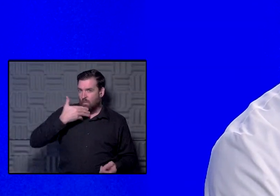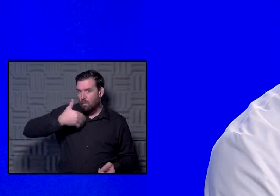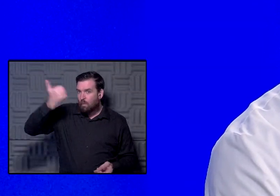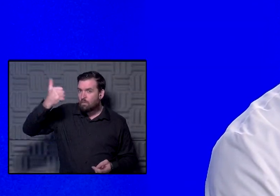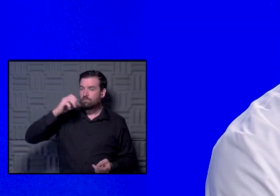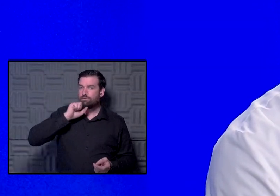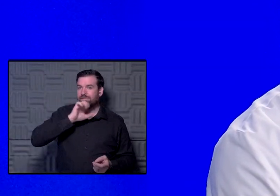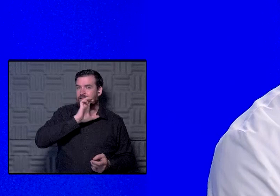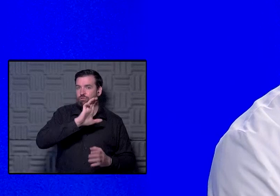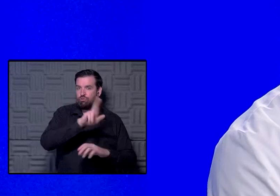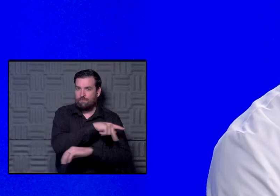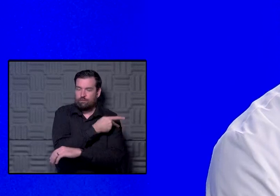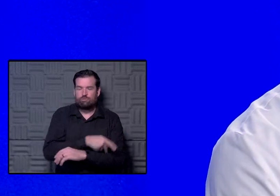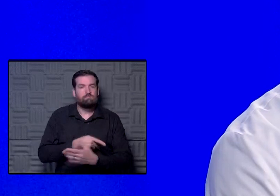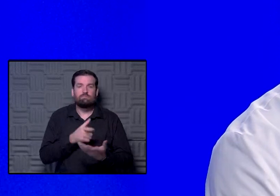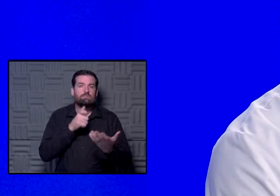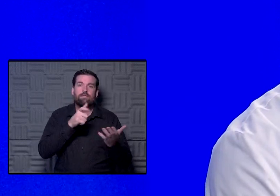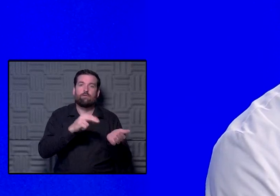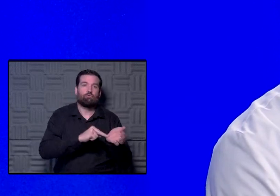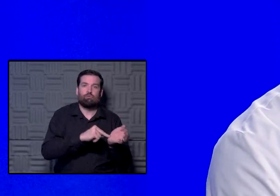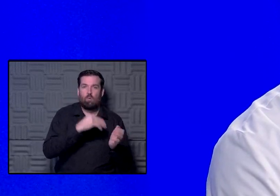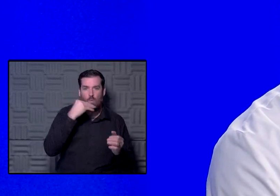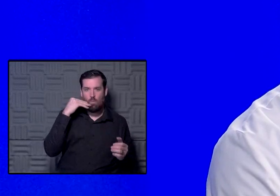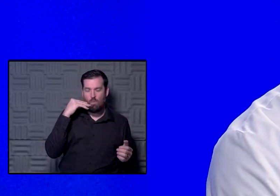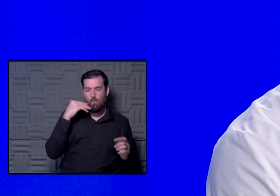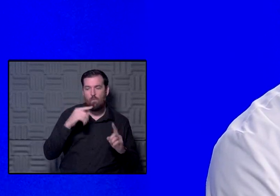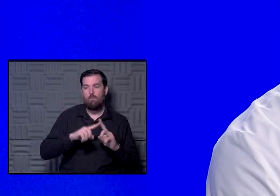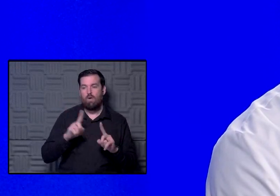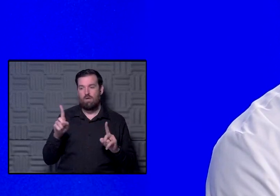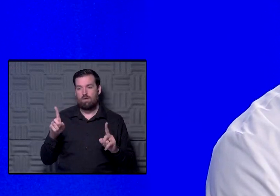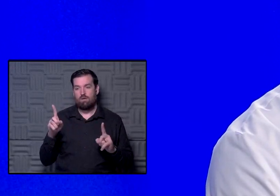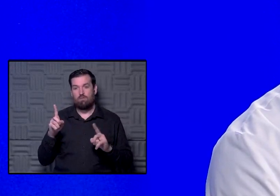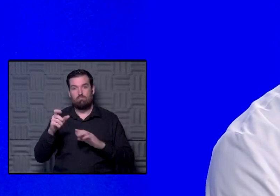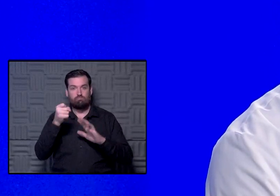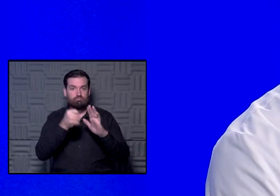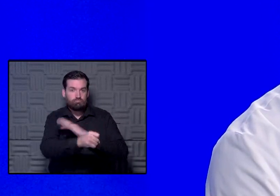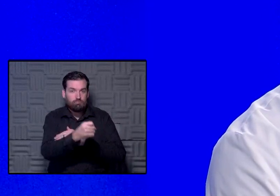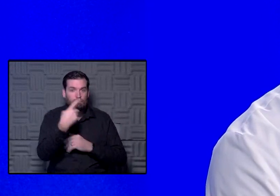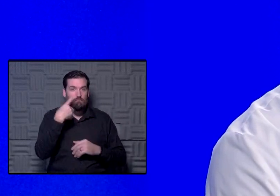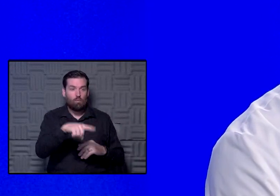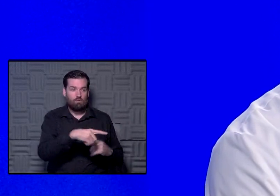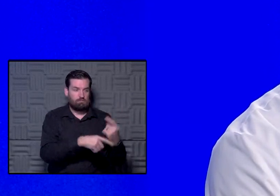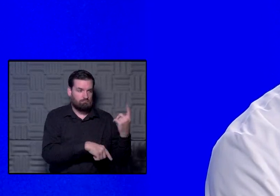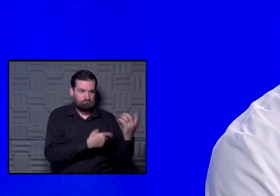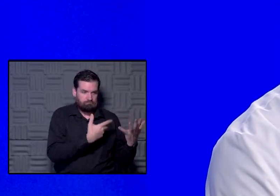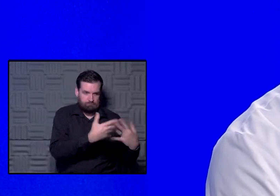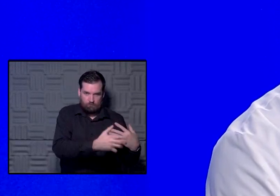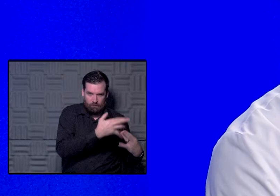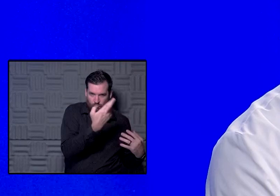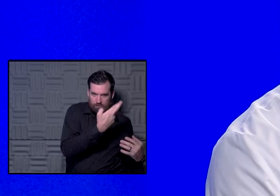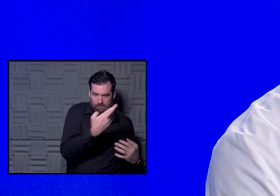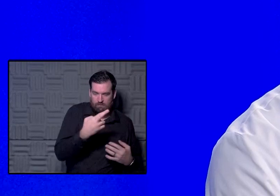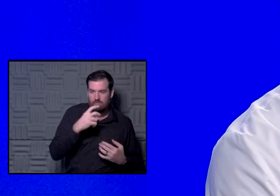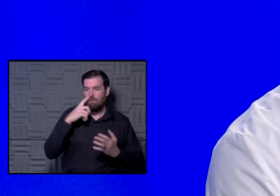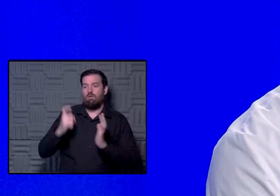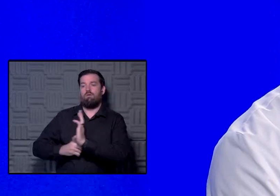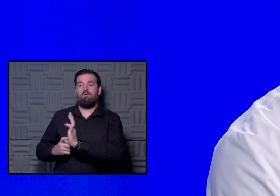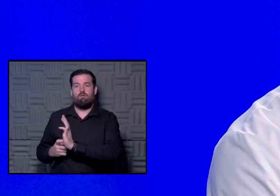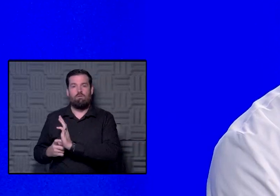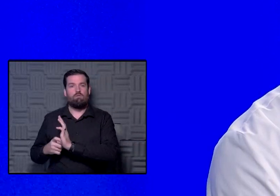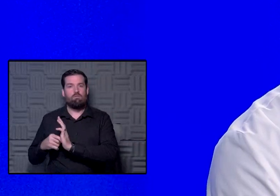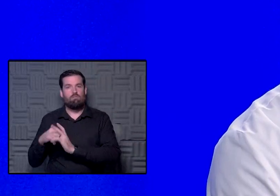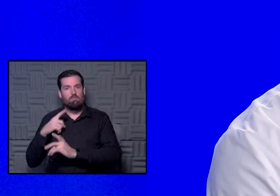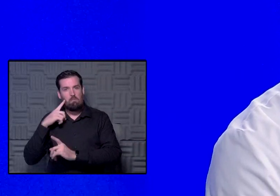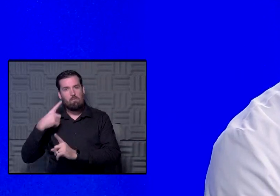senior patients here, not necessarily nursing home, but were admitted for one reason and were found to have